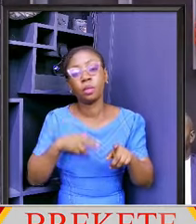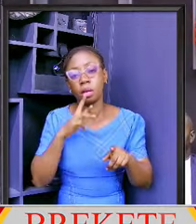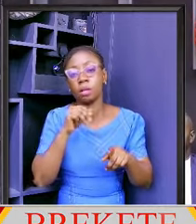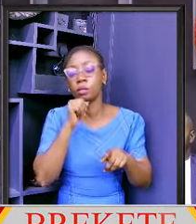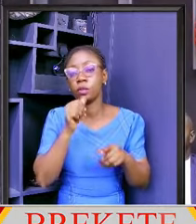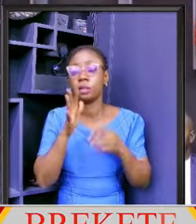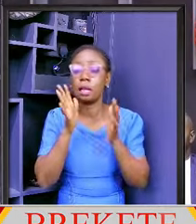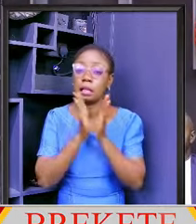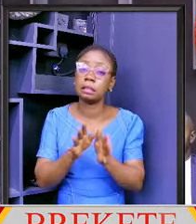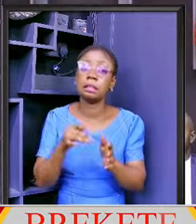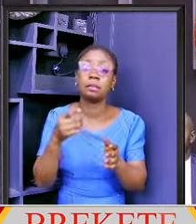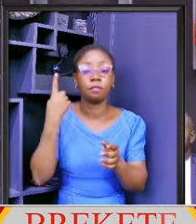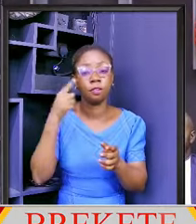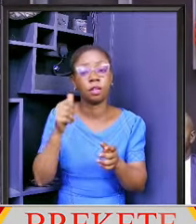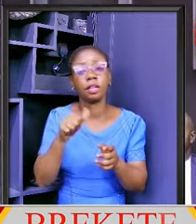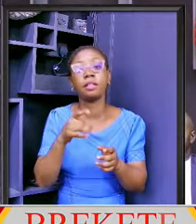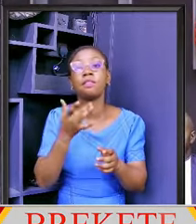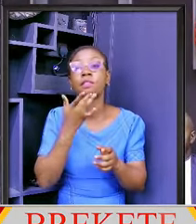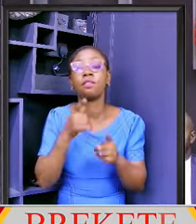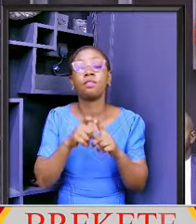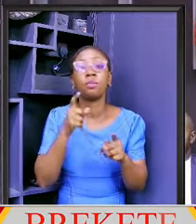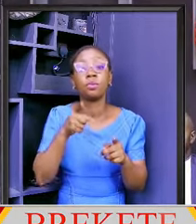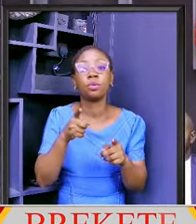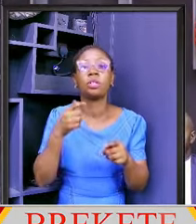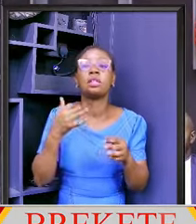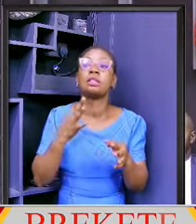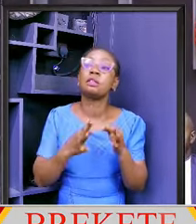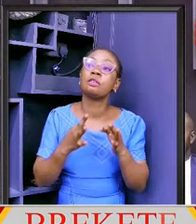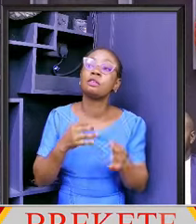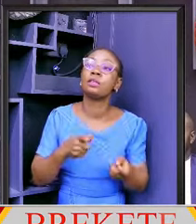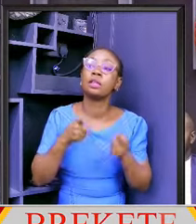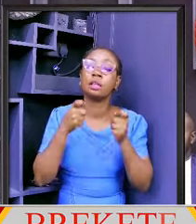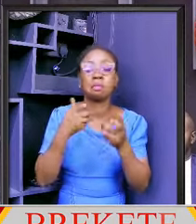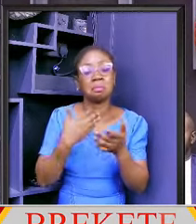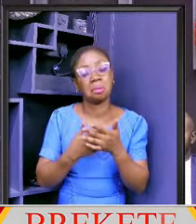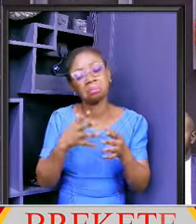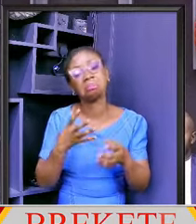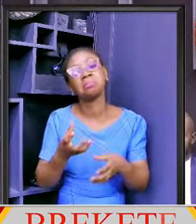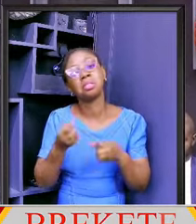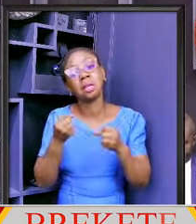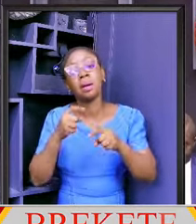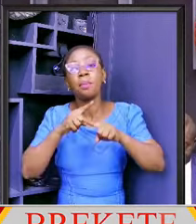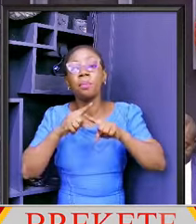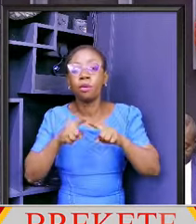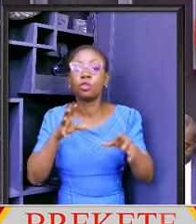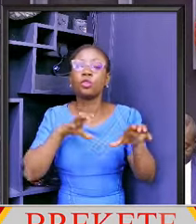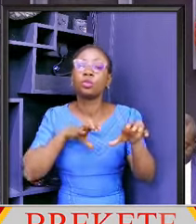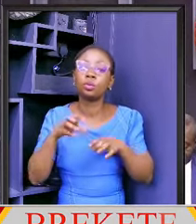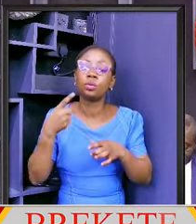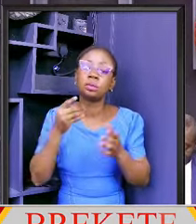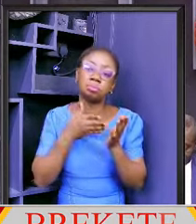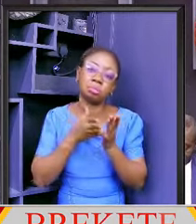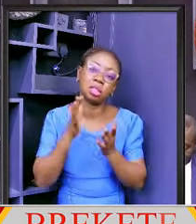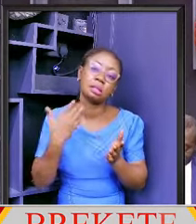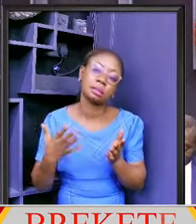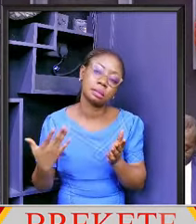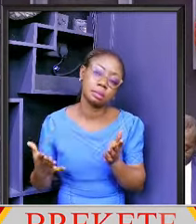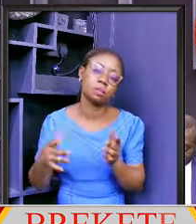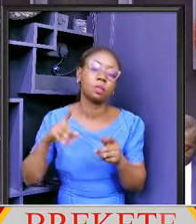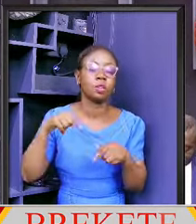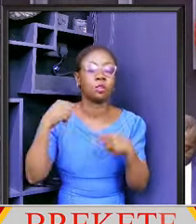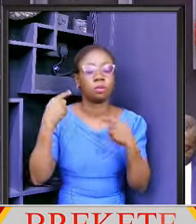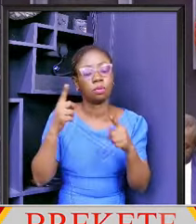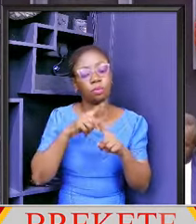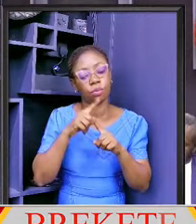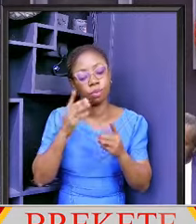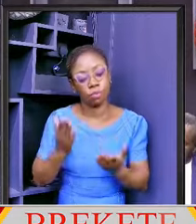you. If they give you money, take. Whatever we give you as a transport, take. But you repeat. But do the needful. Yes. So on the